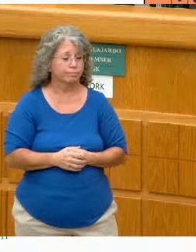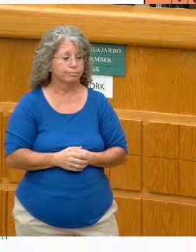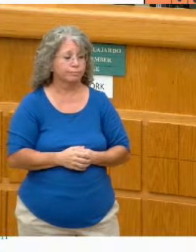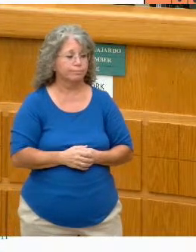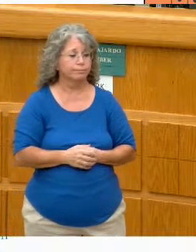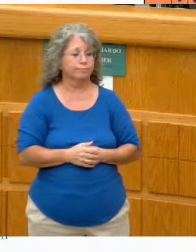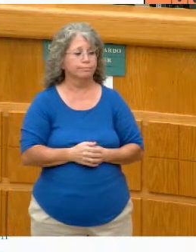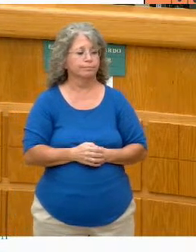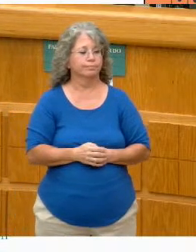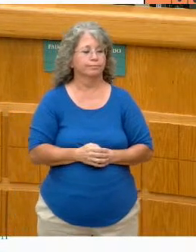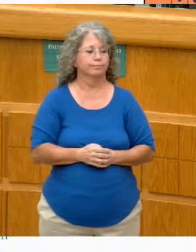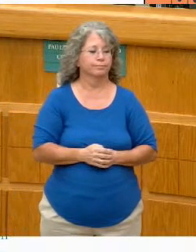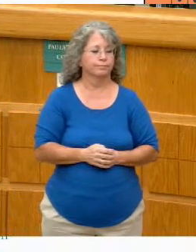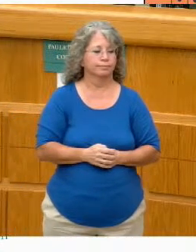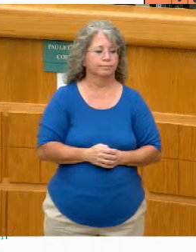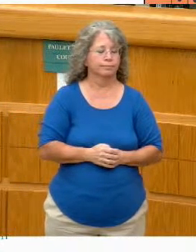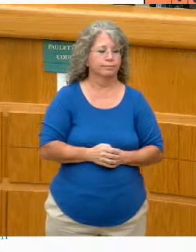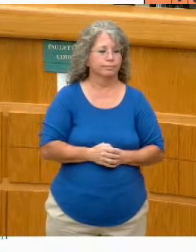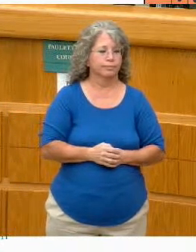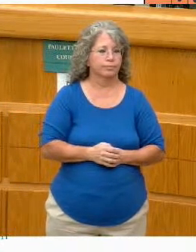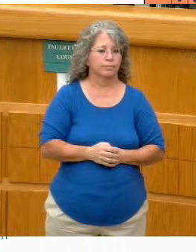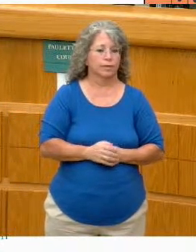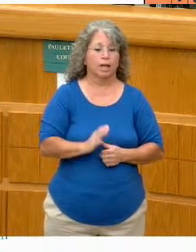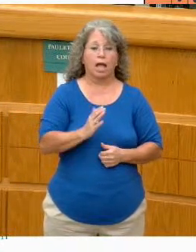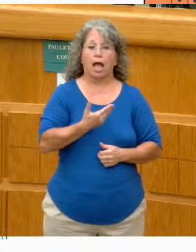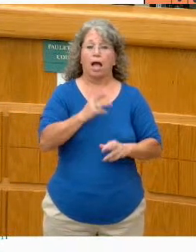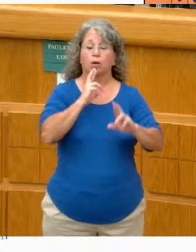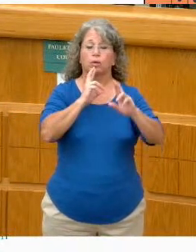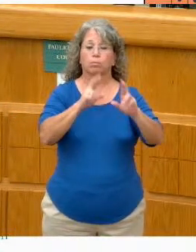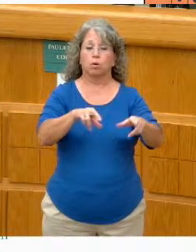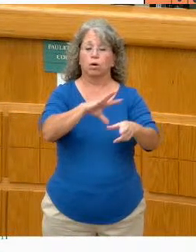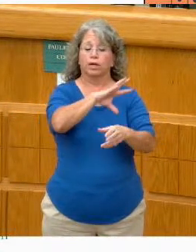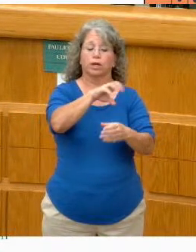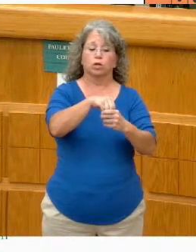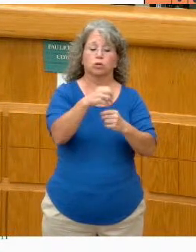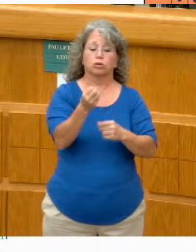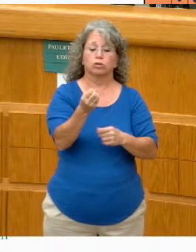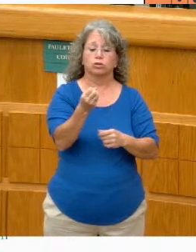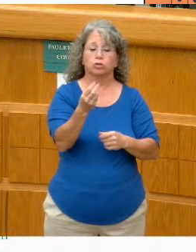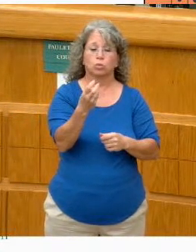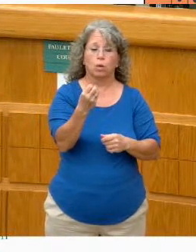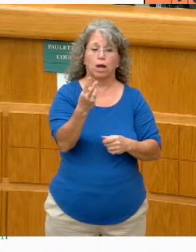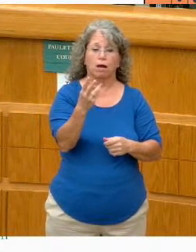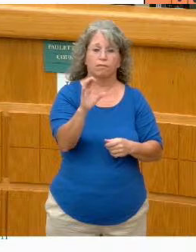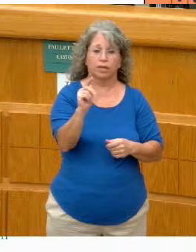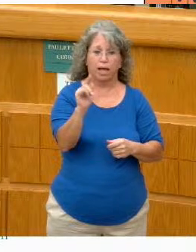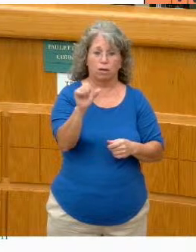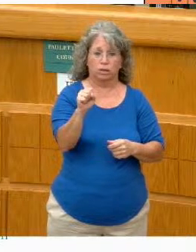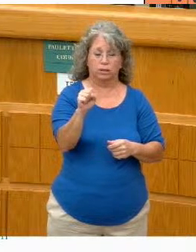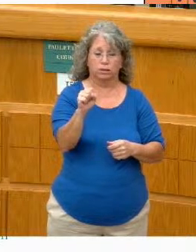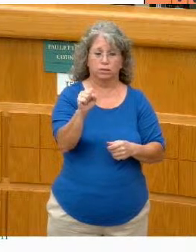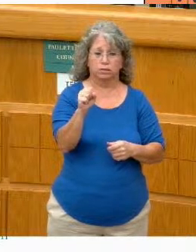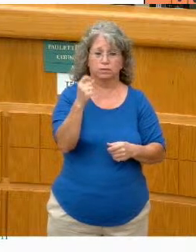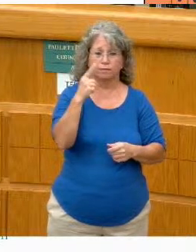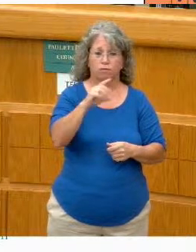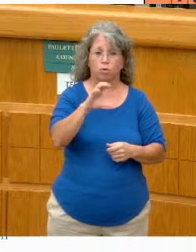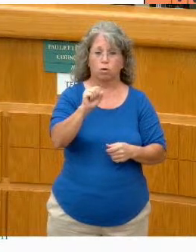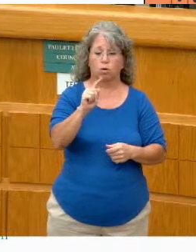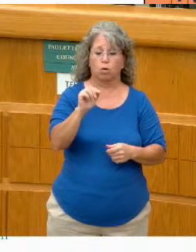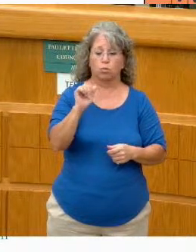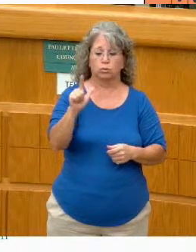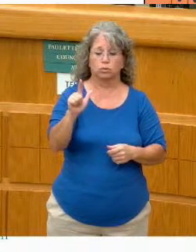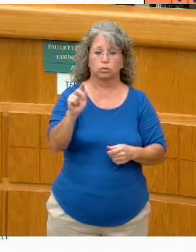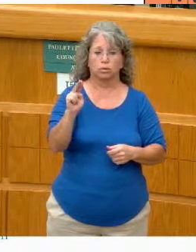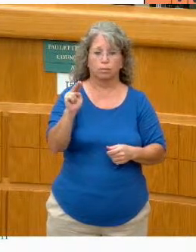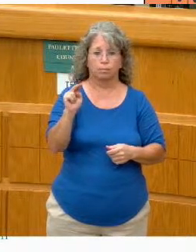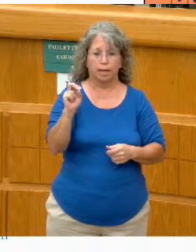This report is mainly for the 12-county coastal bend area, and we provide context for comparisons amongst locations in